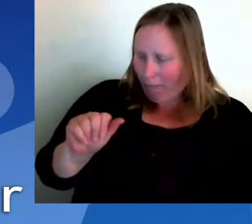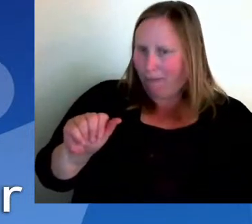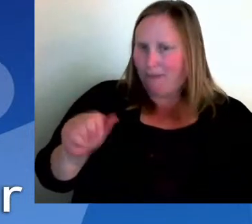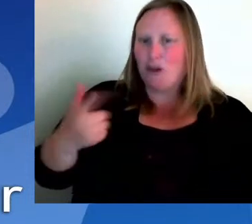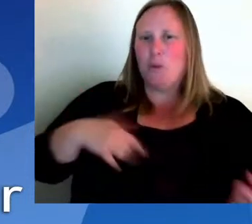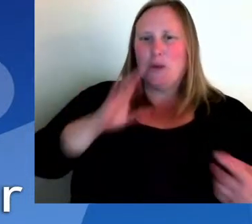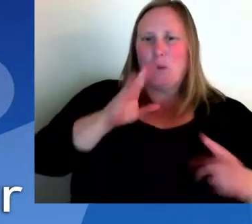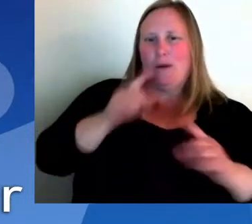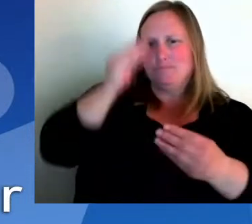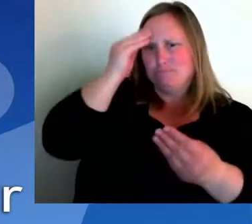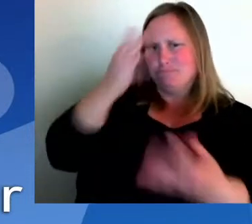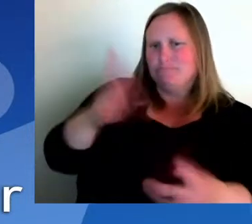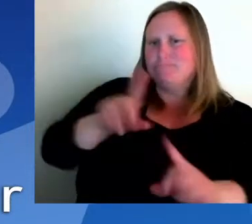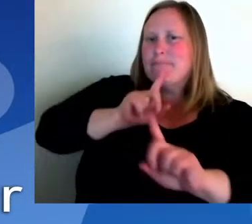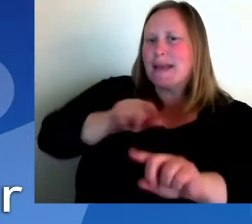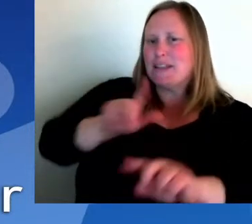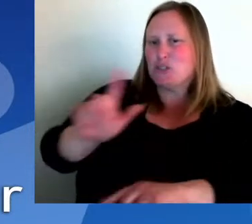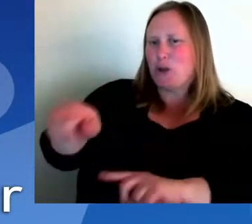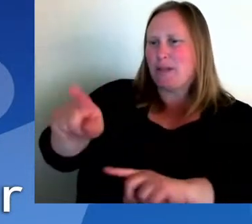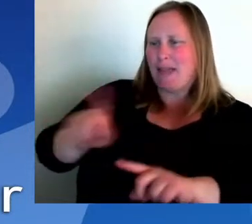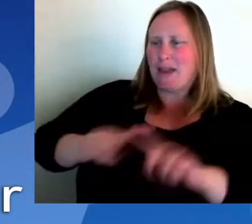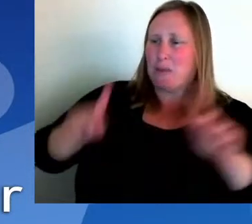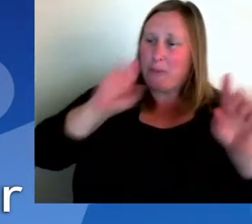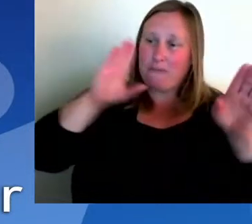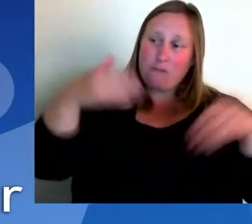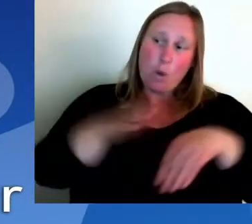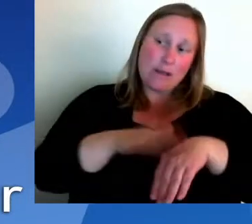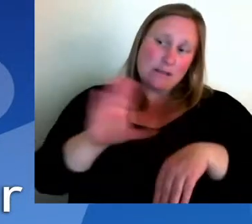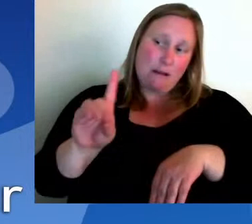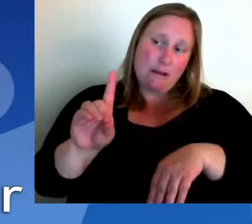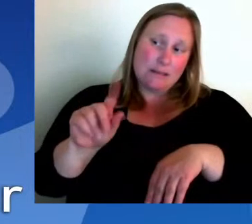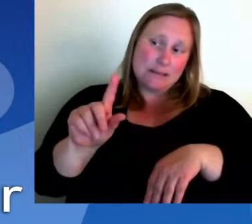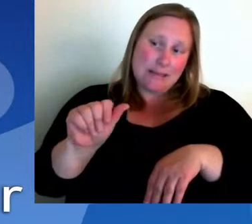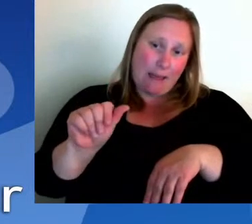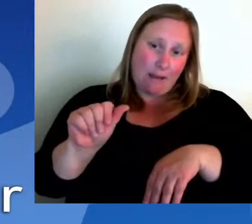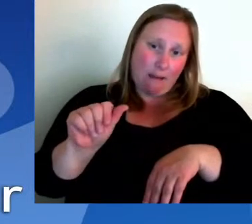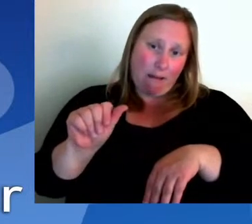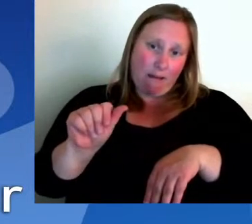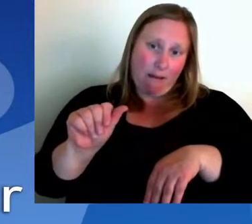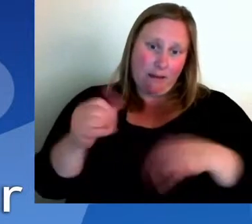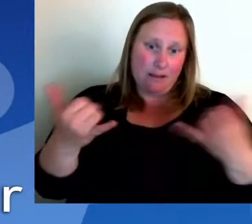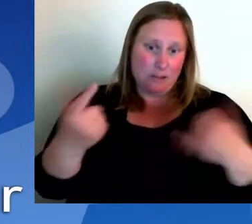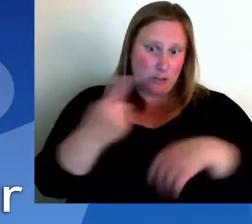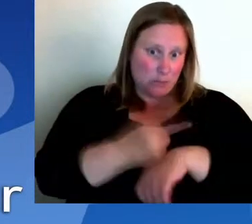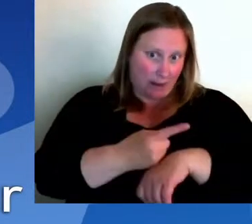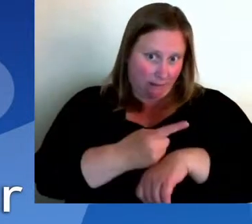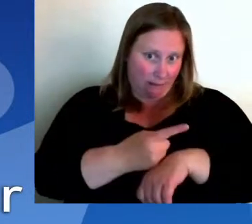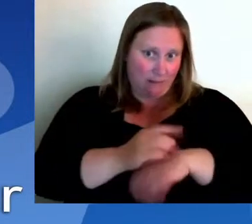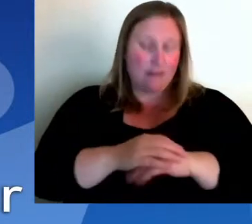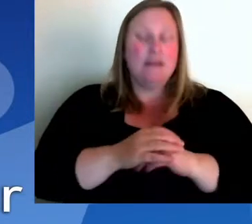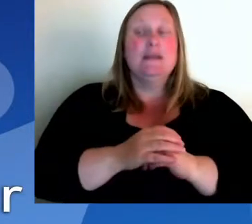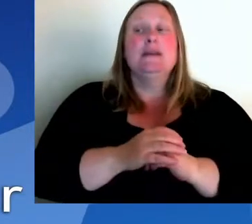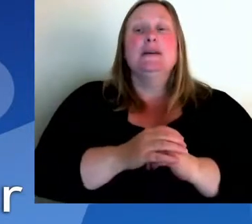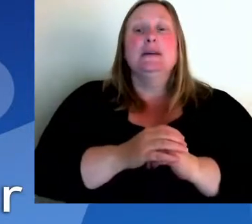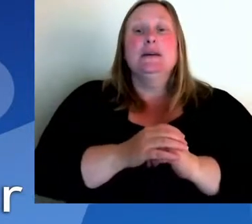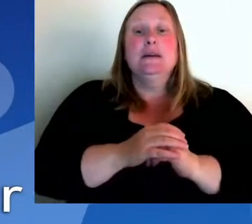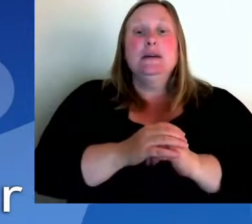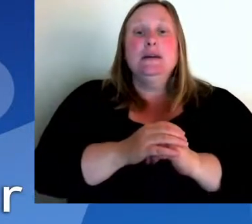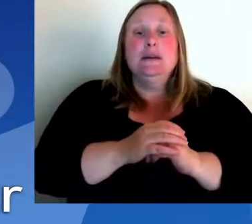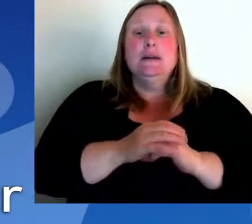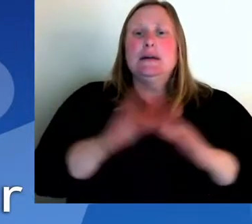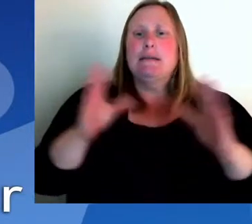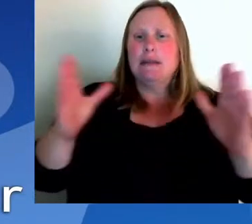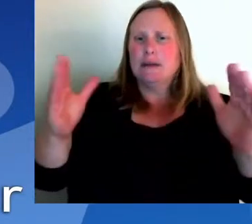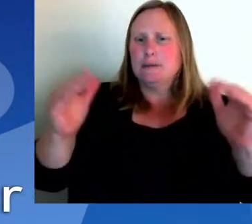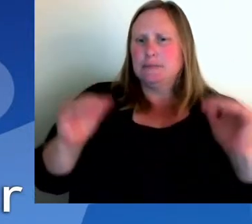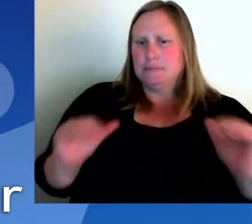that question. But let's focus on the data and the surveillance, which is why we have Tracy and Dr. Westergaard here. And let's move on to